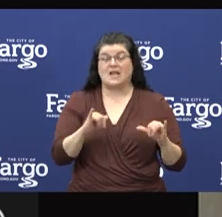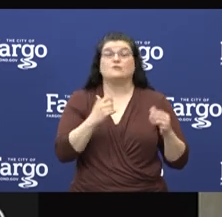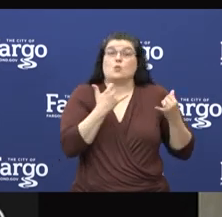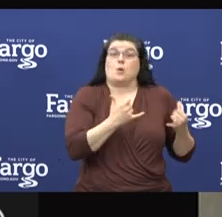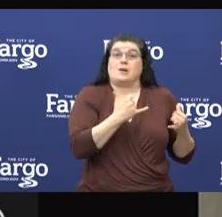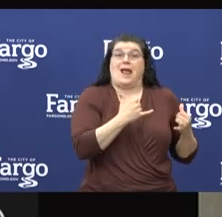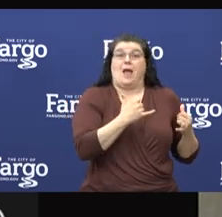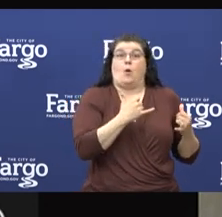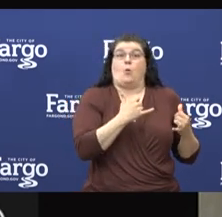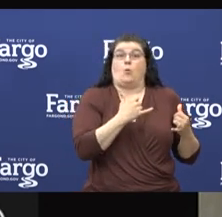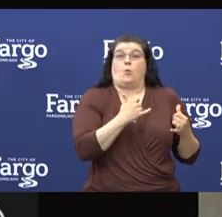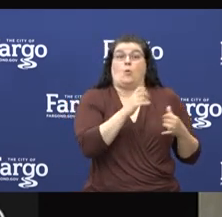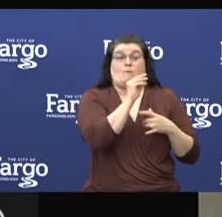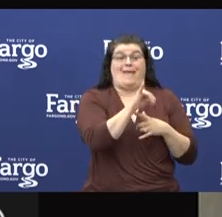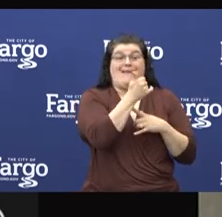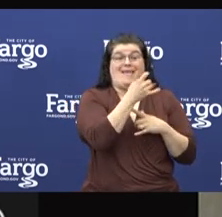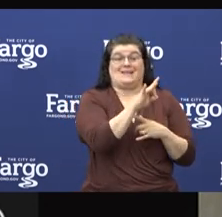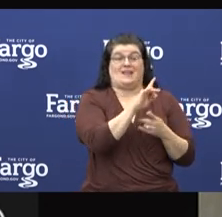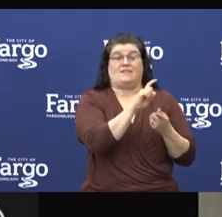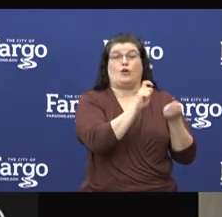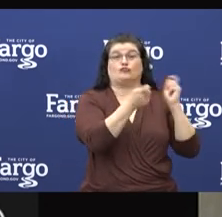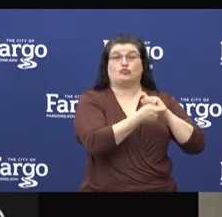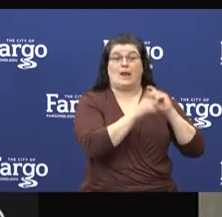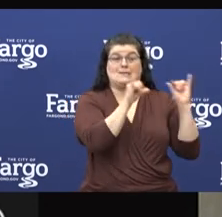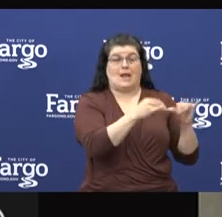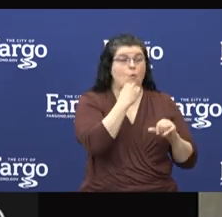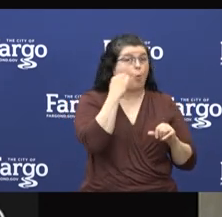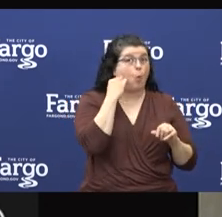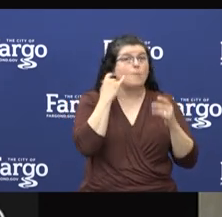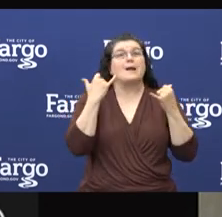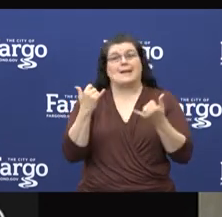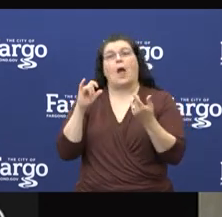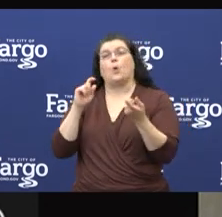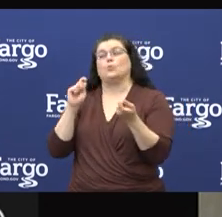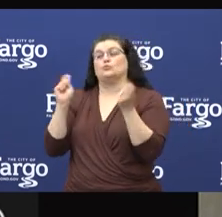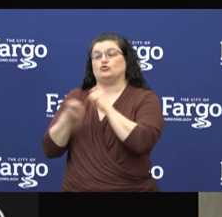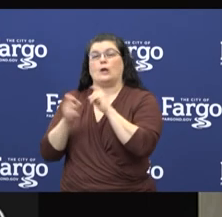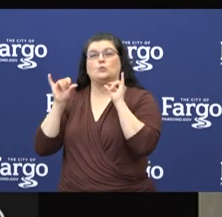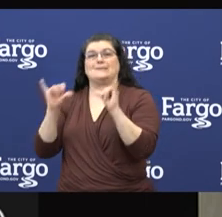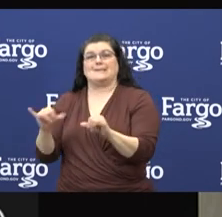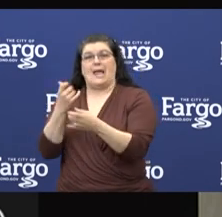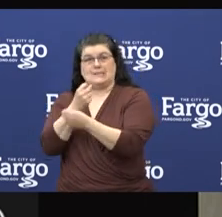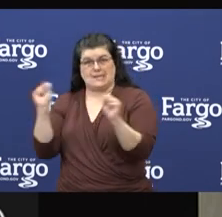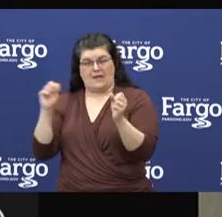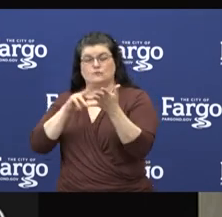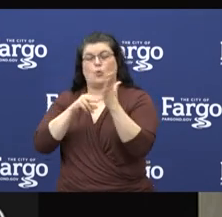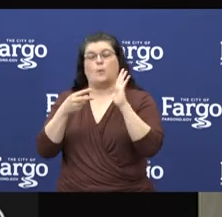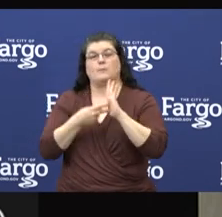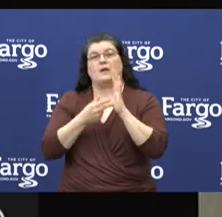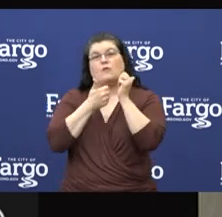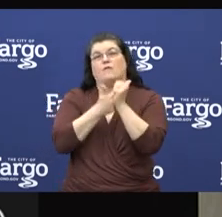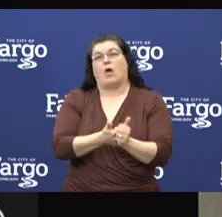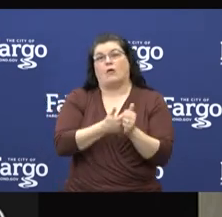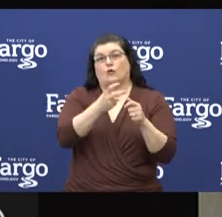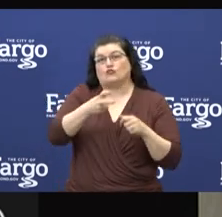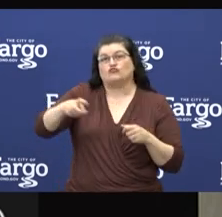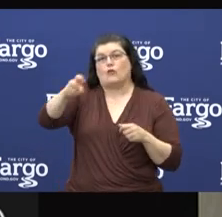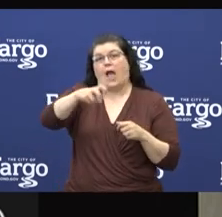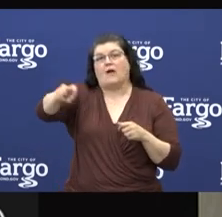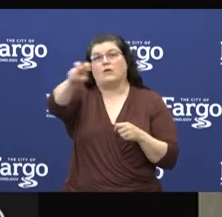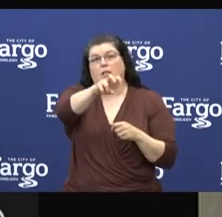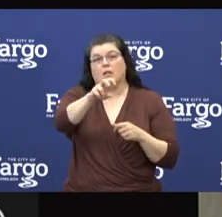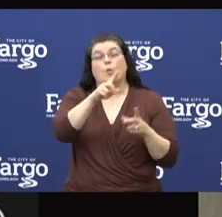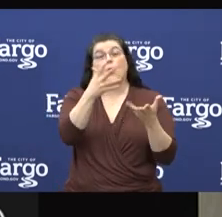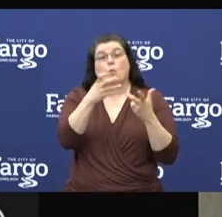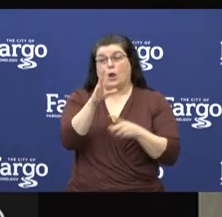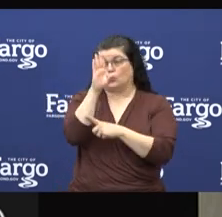on Monday, May 18th. The order gives travel guidance to your summer locations, including traveling to your destination as directly as